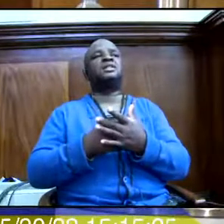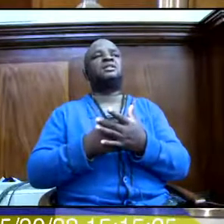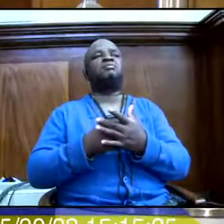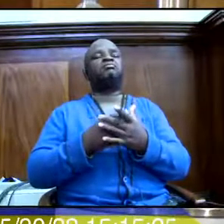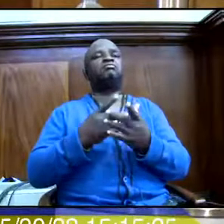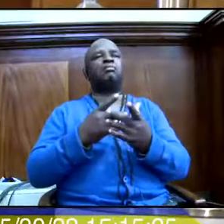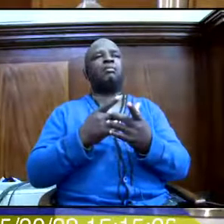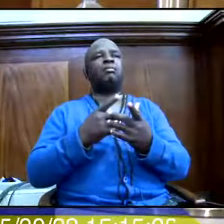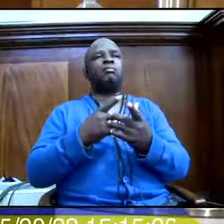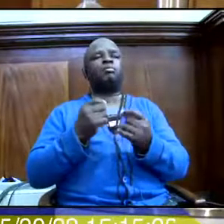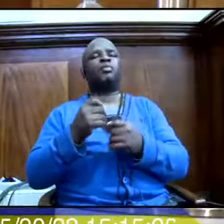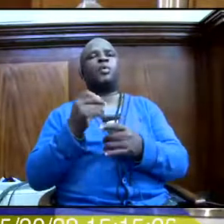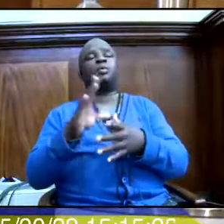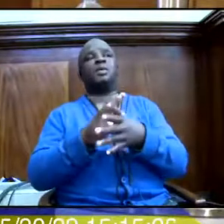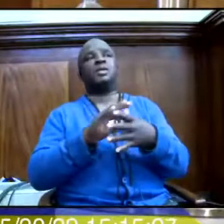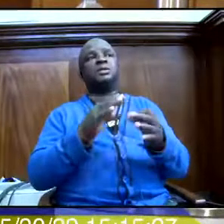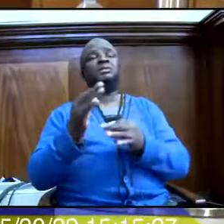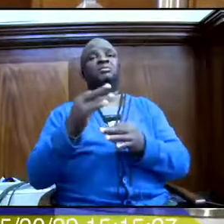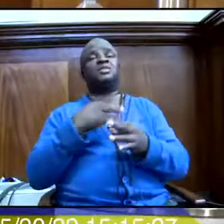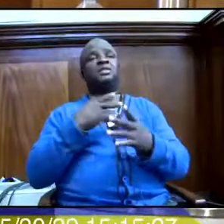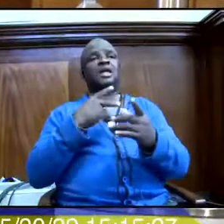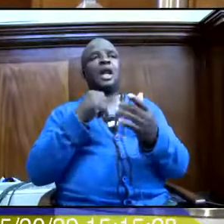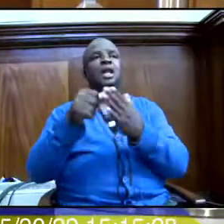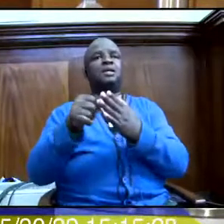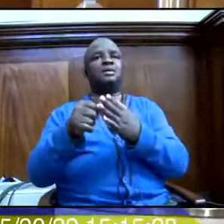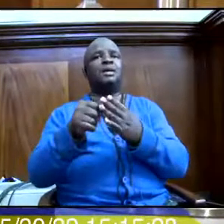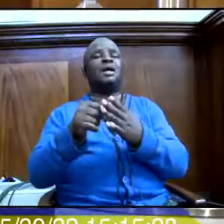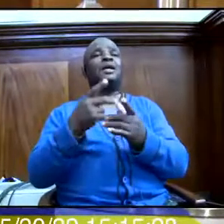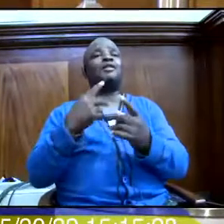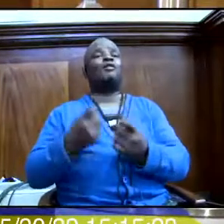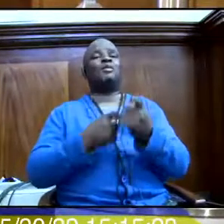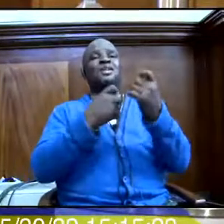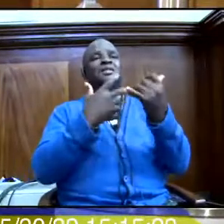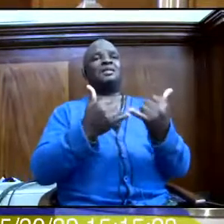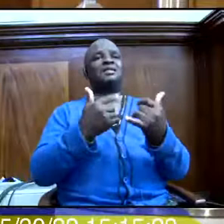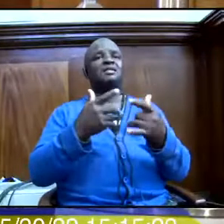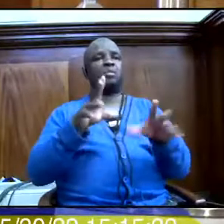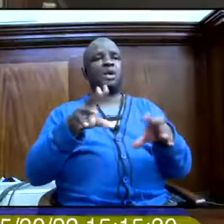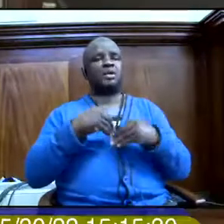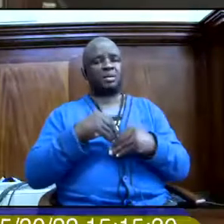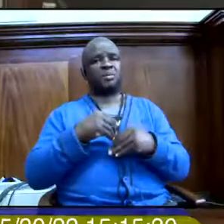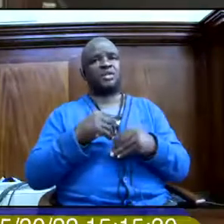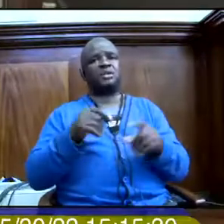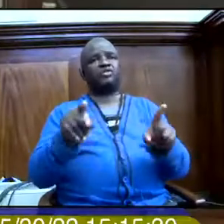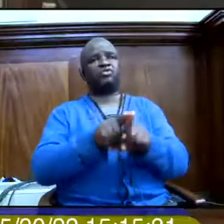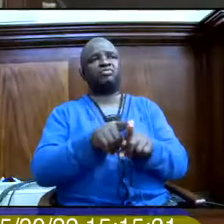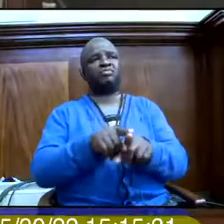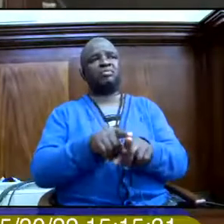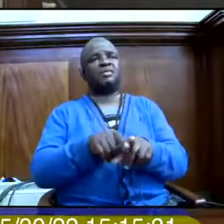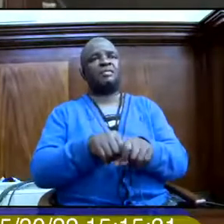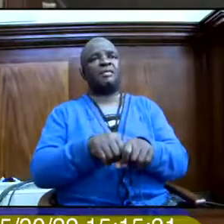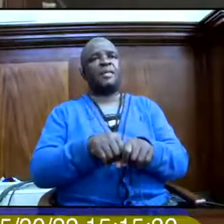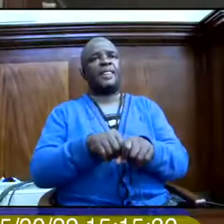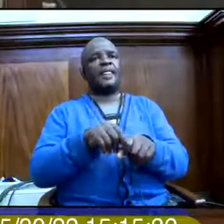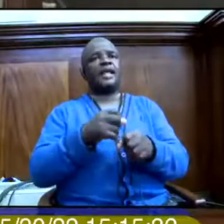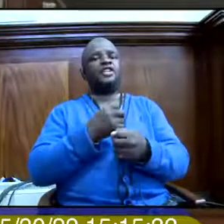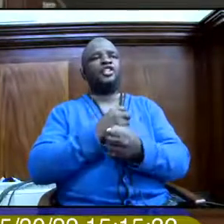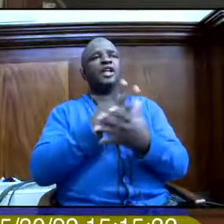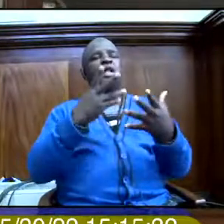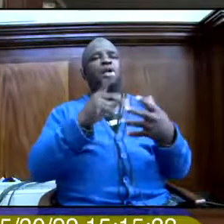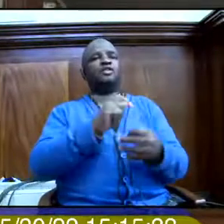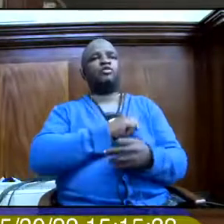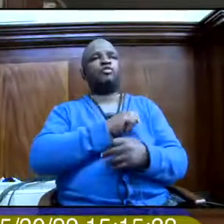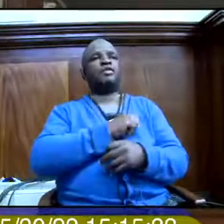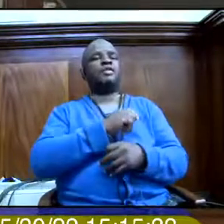precedence the complaint has now become accepted as general uh truth simply